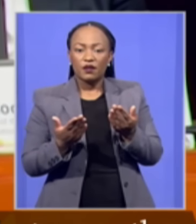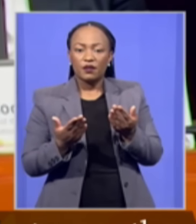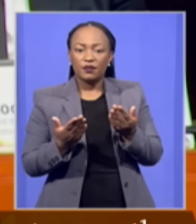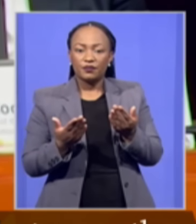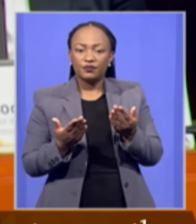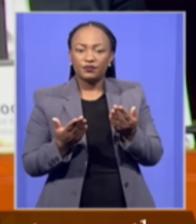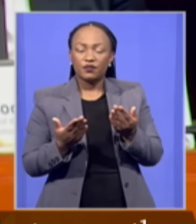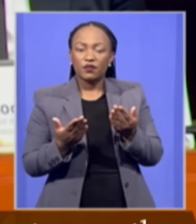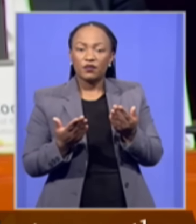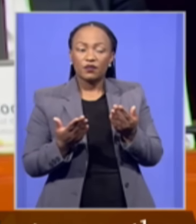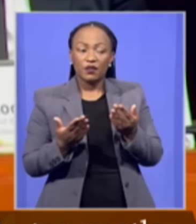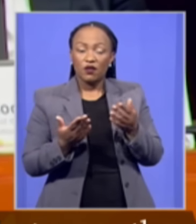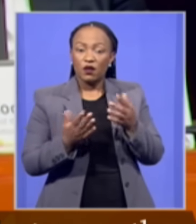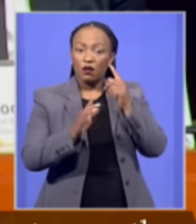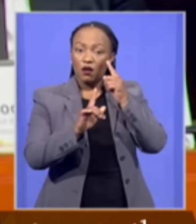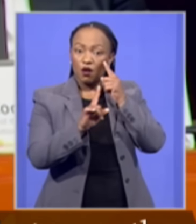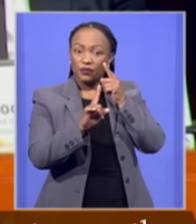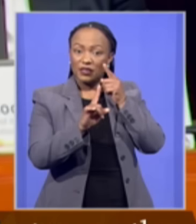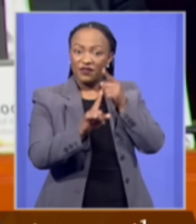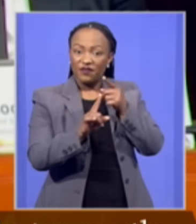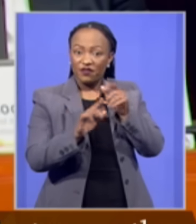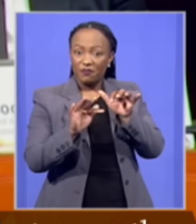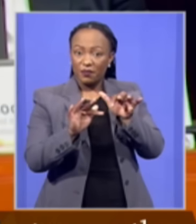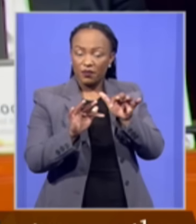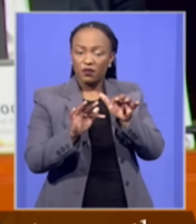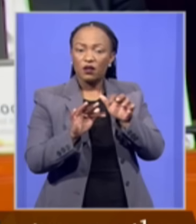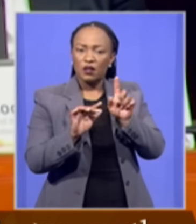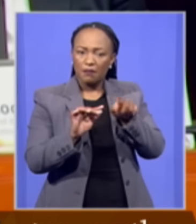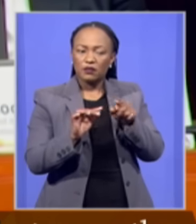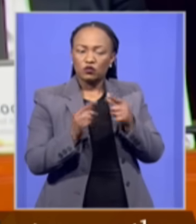and objective of what they have,